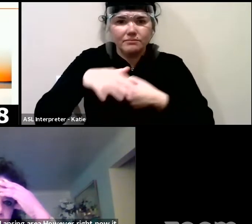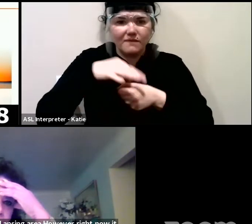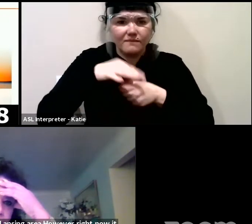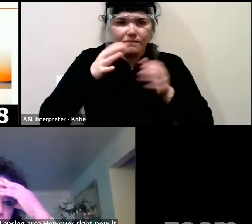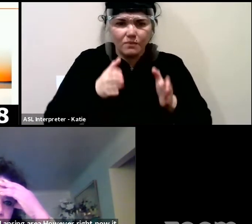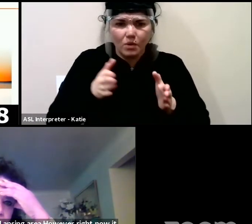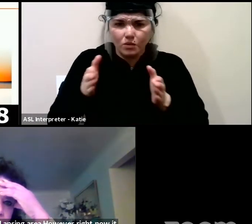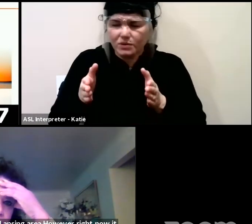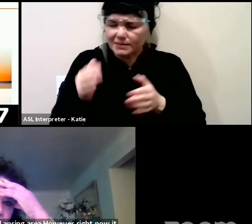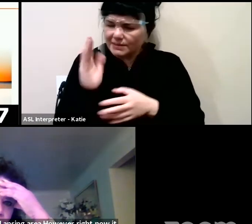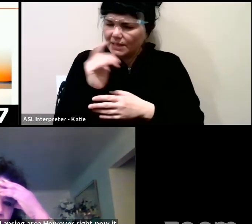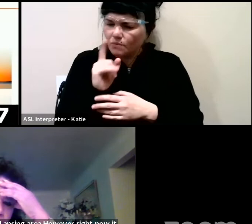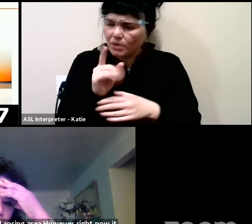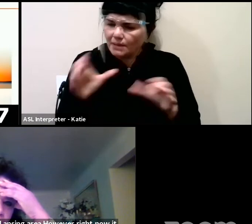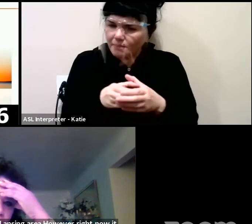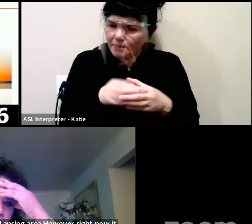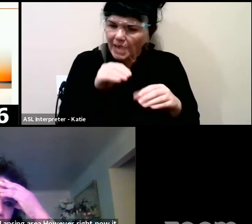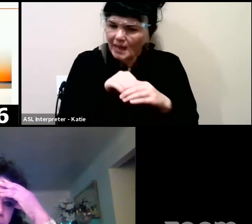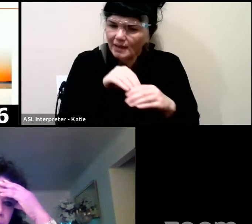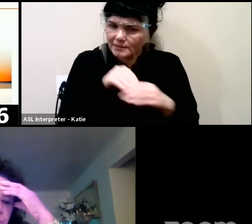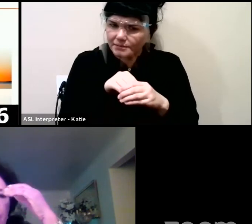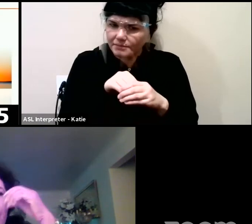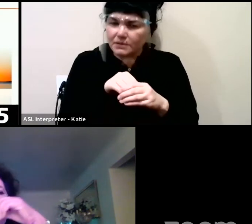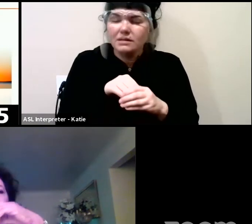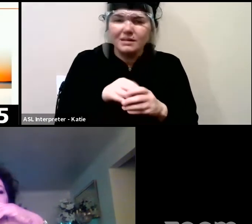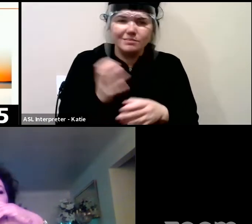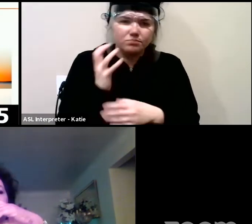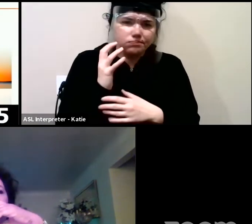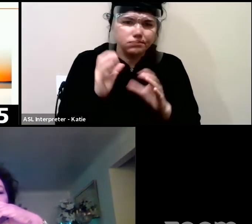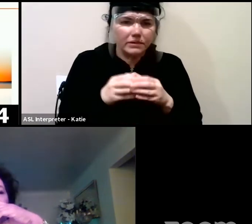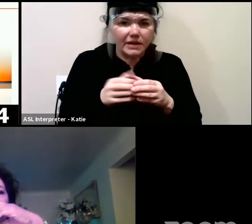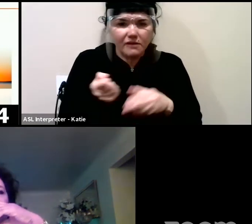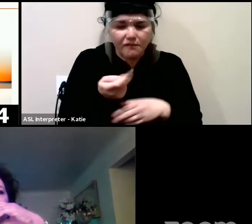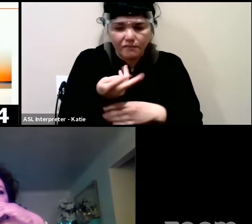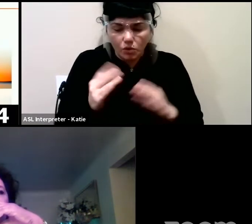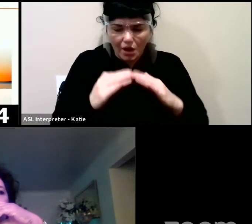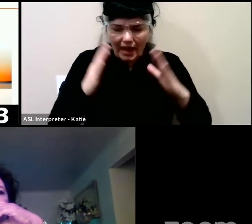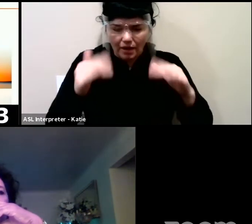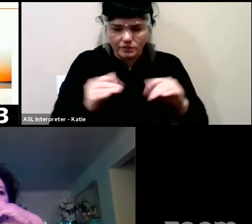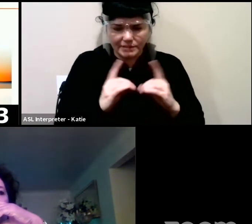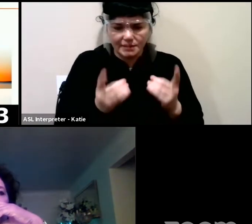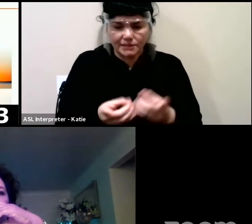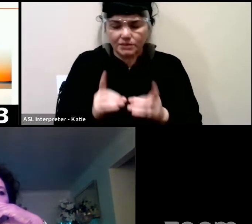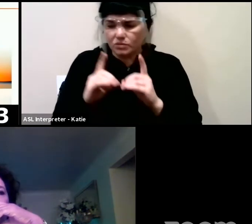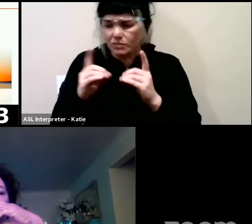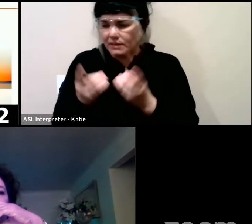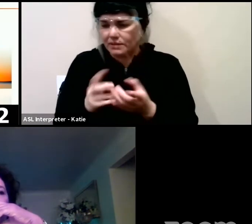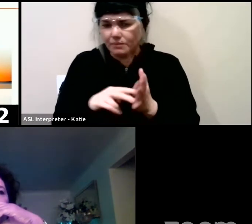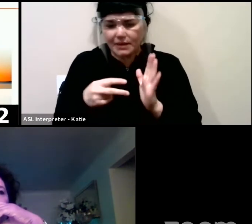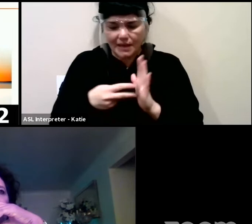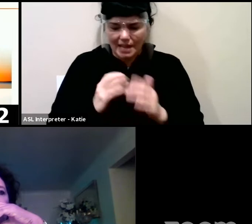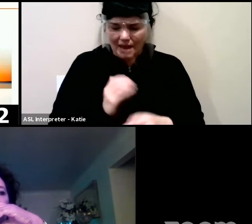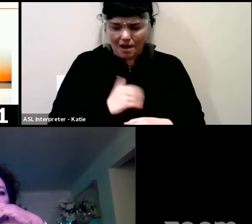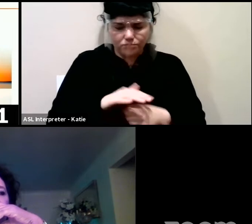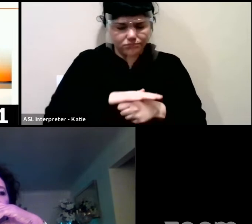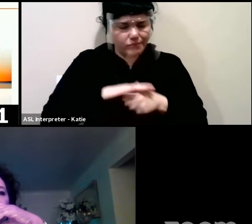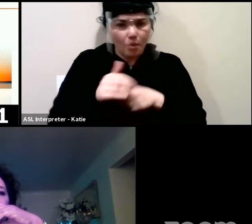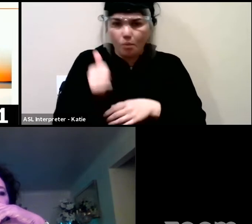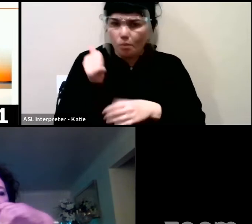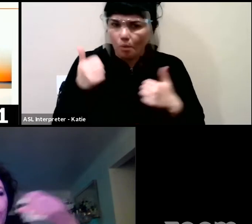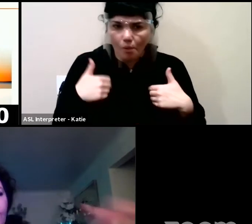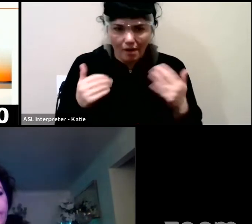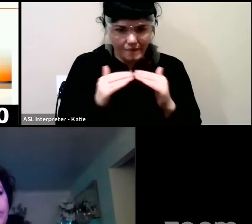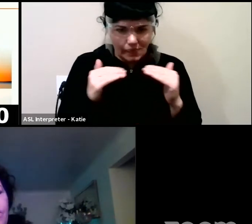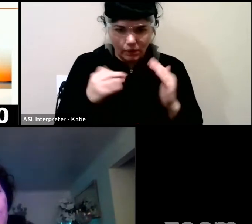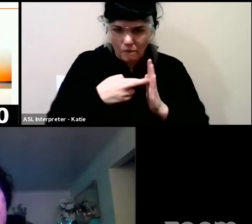packed and condensed grouped into a few house districts and this won't give our region equal representation